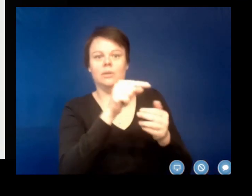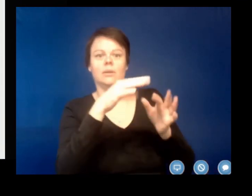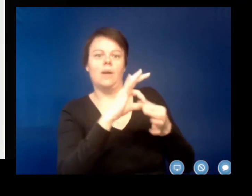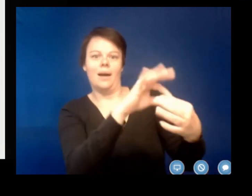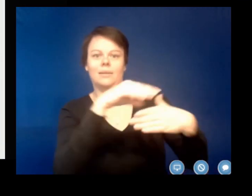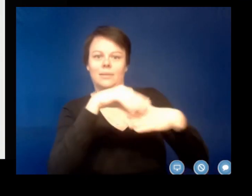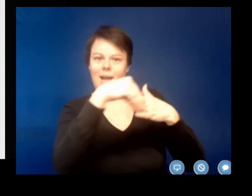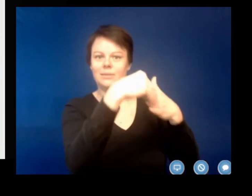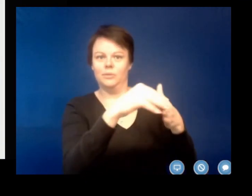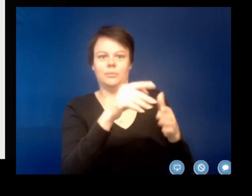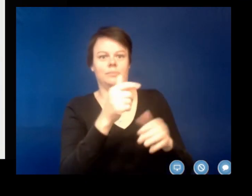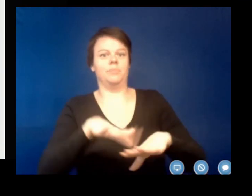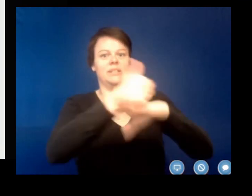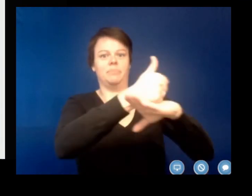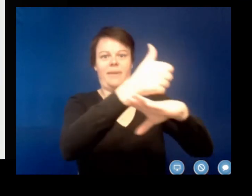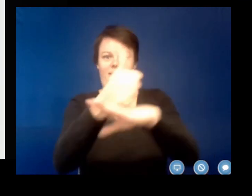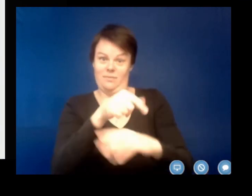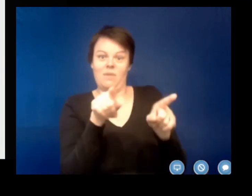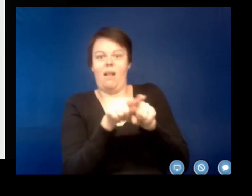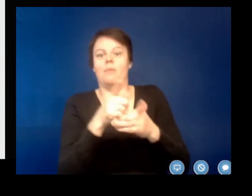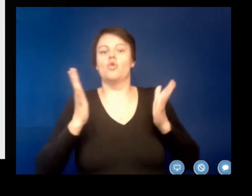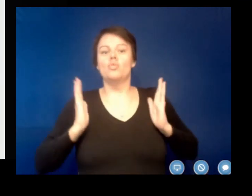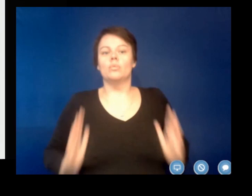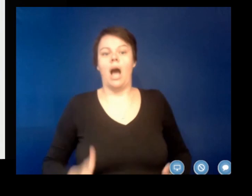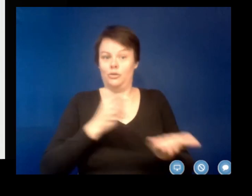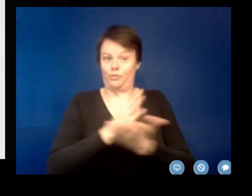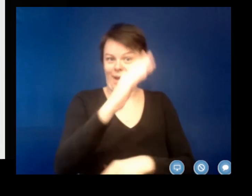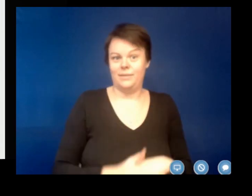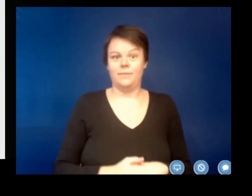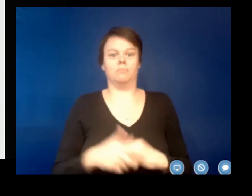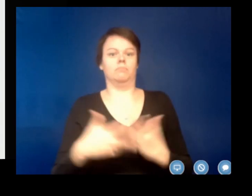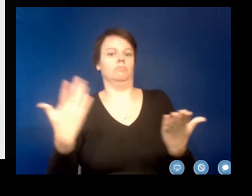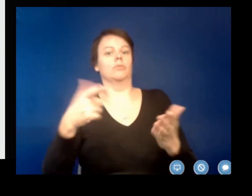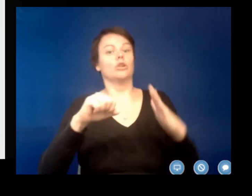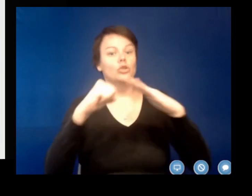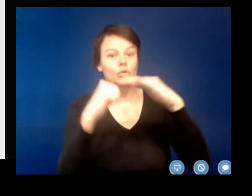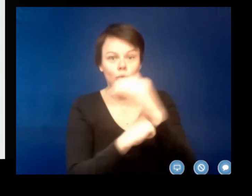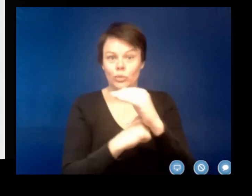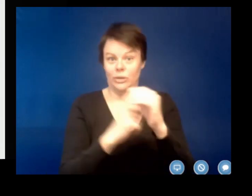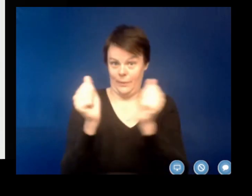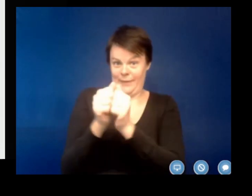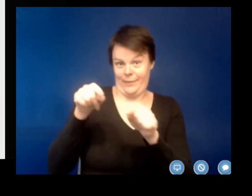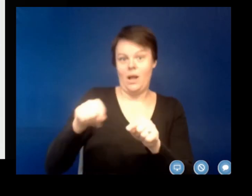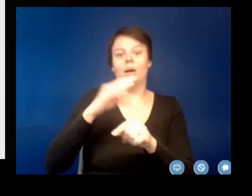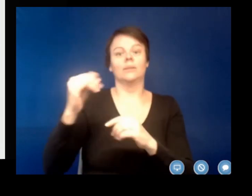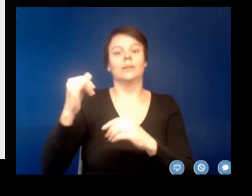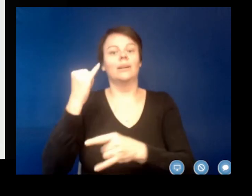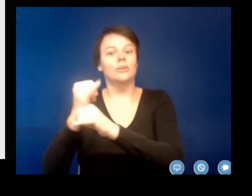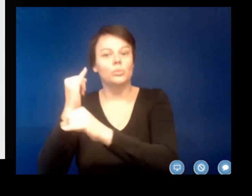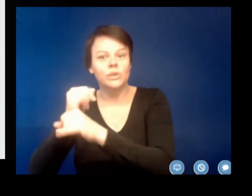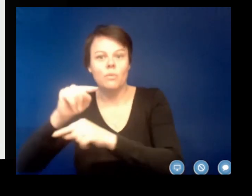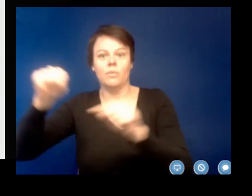solving. And therefore, the world society, I see it as an abstract social